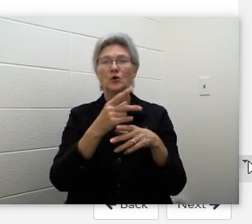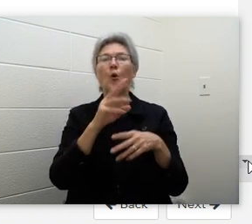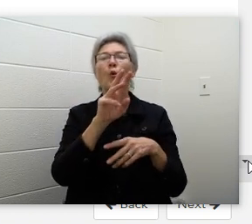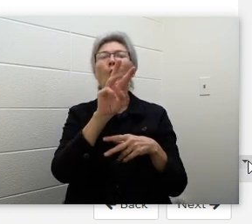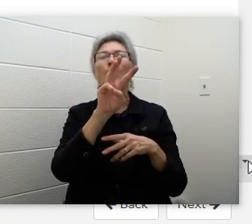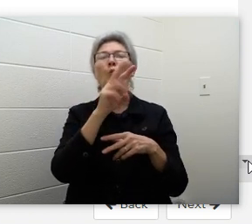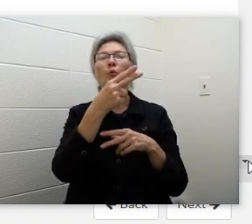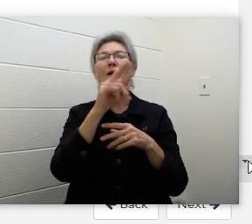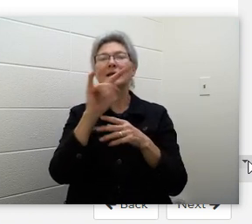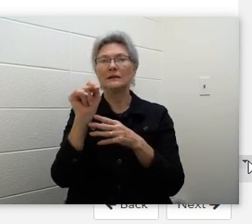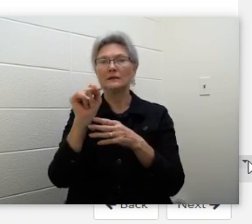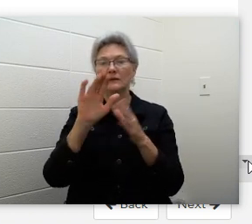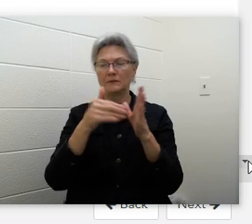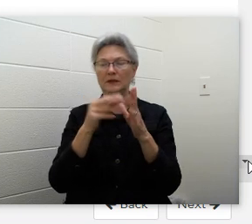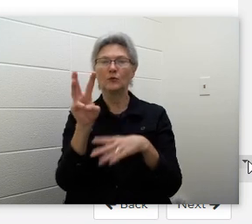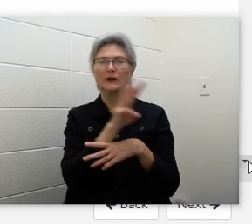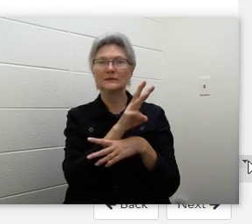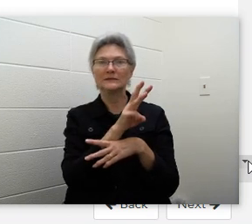use.